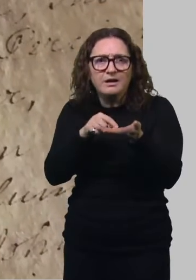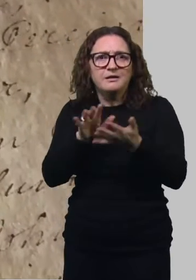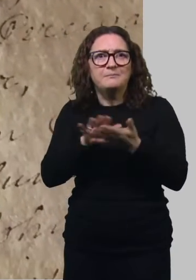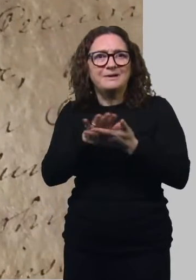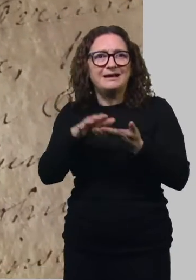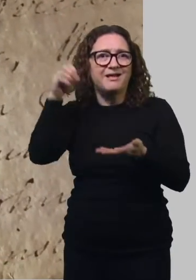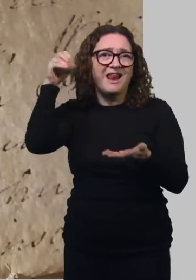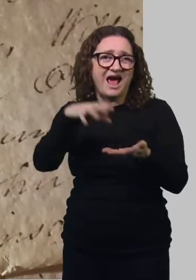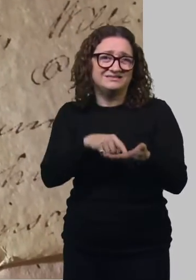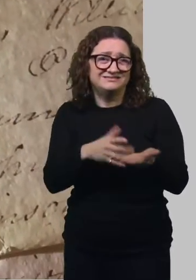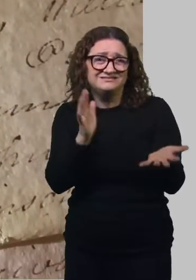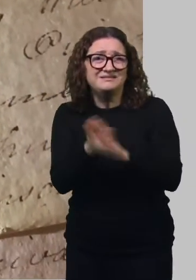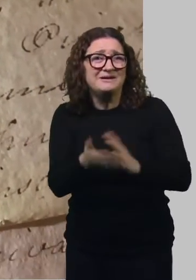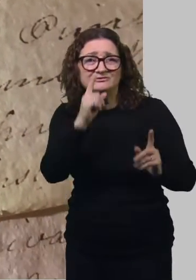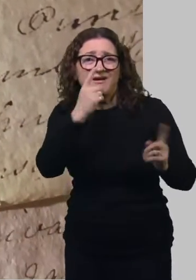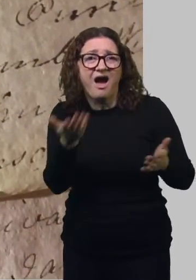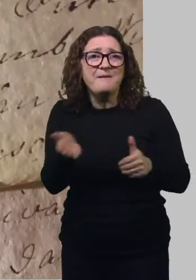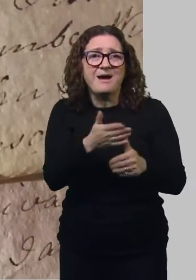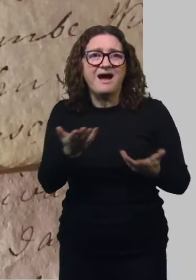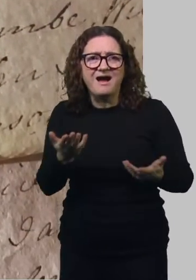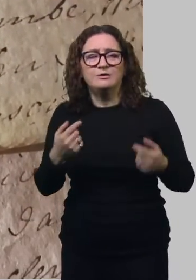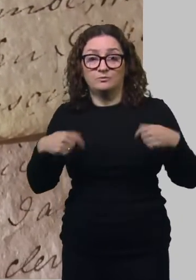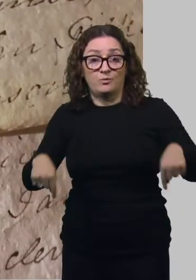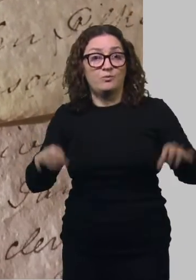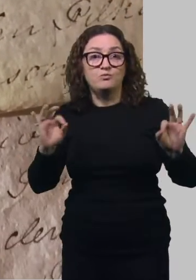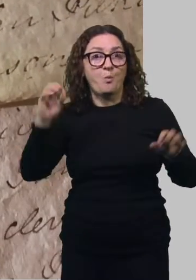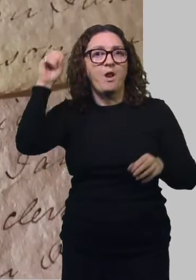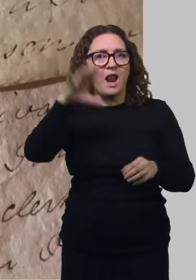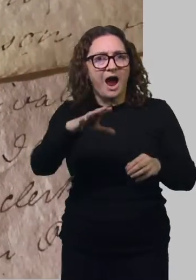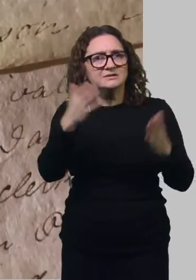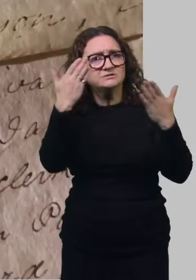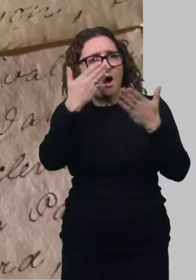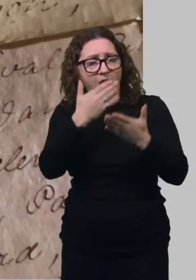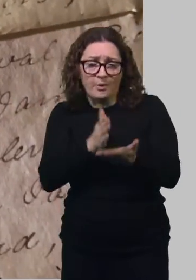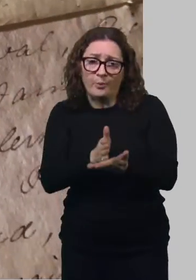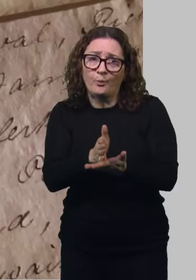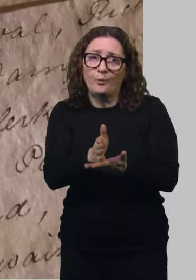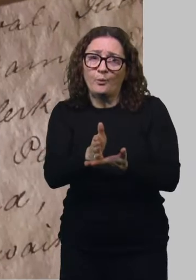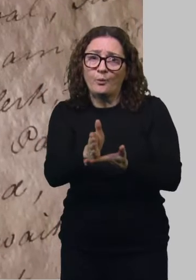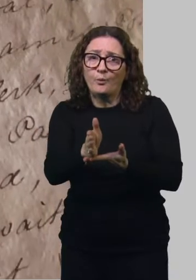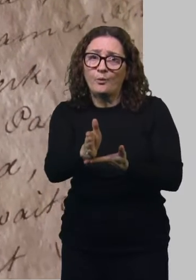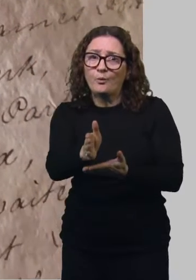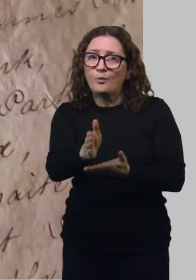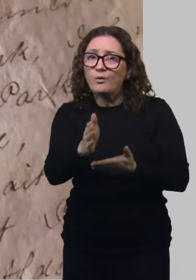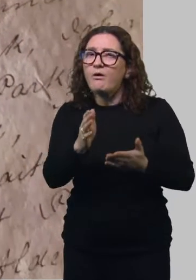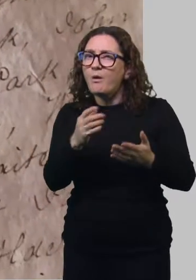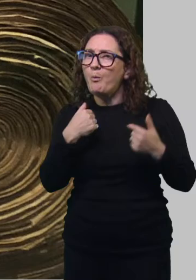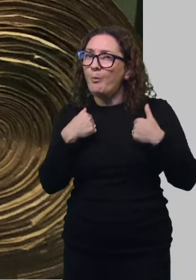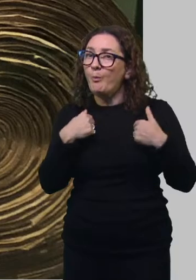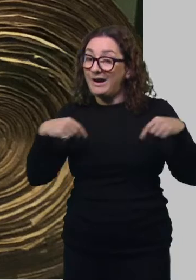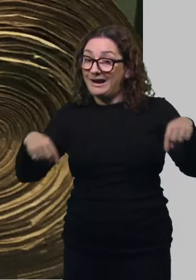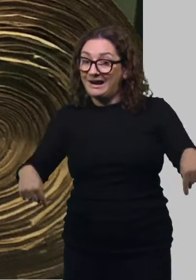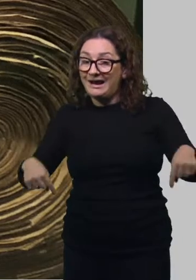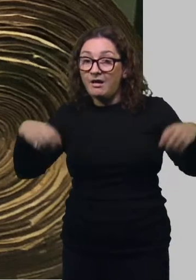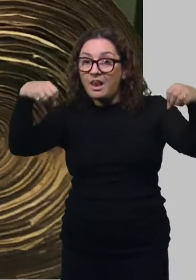natural light and remain dark when not in use. But levels of light are monitored when items are on display